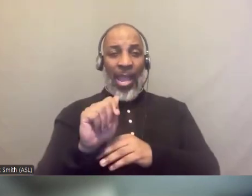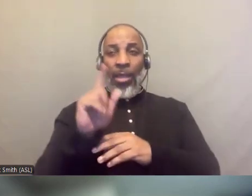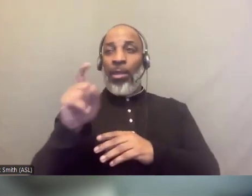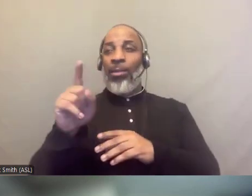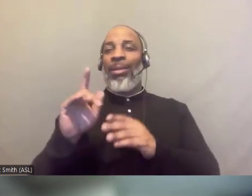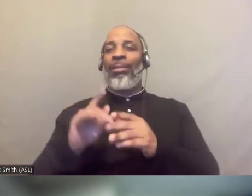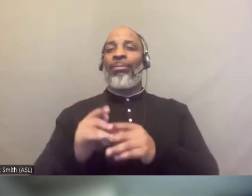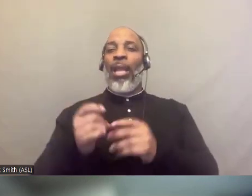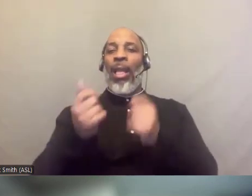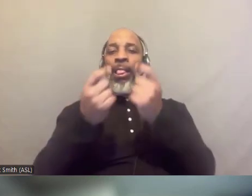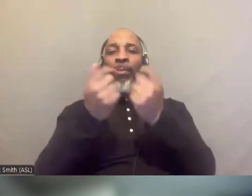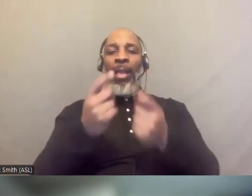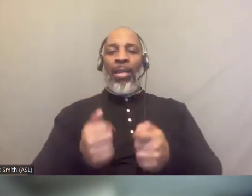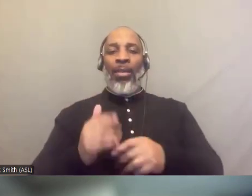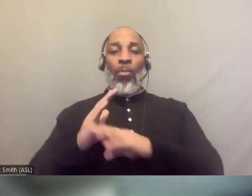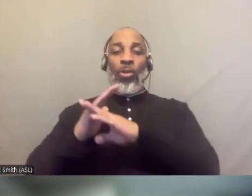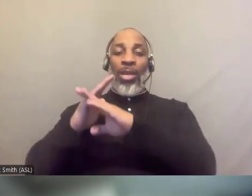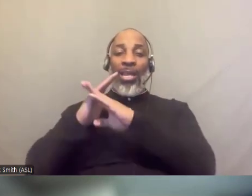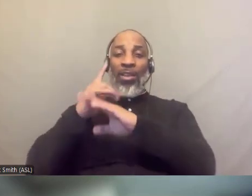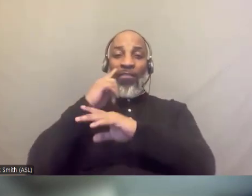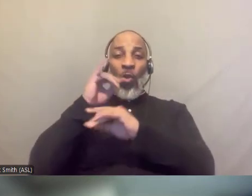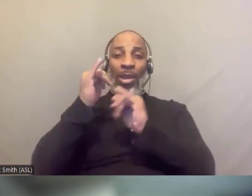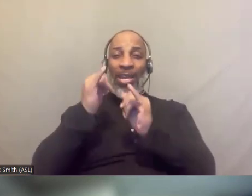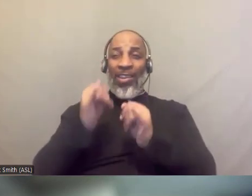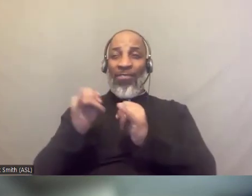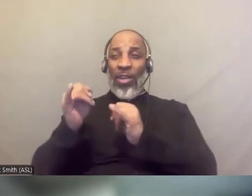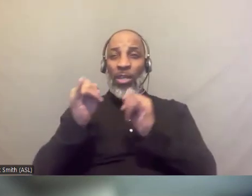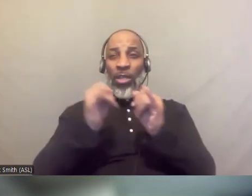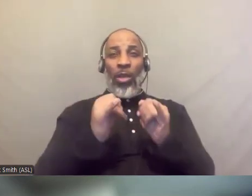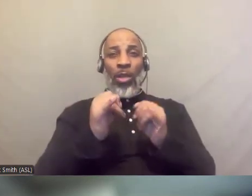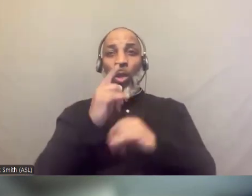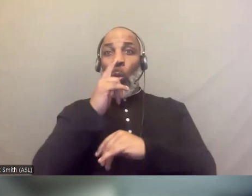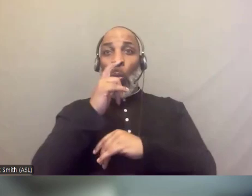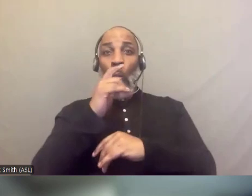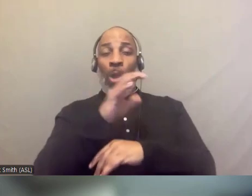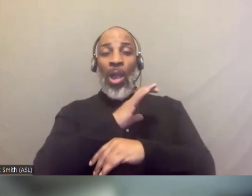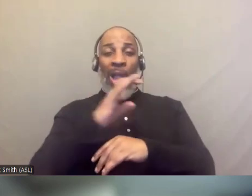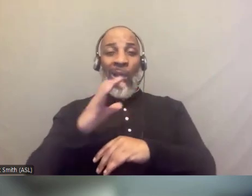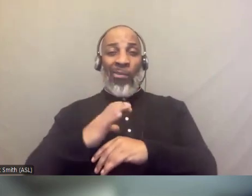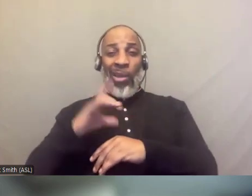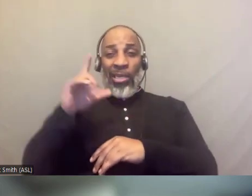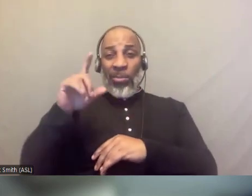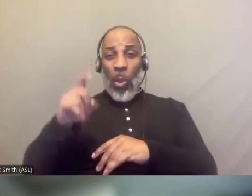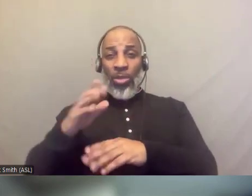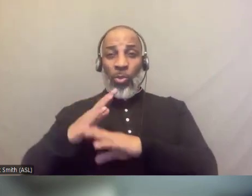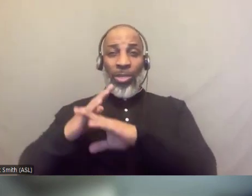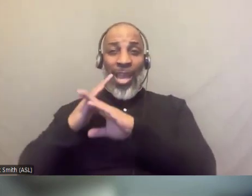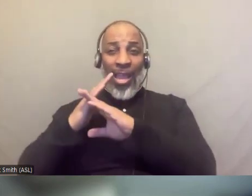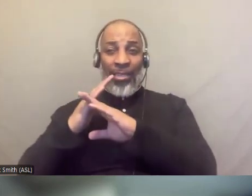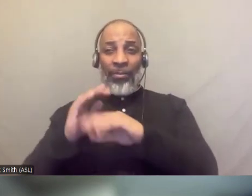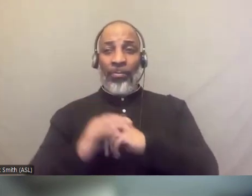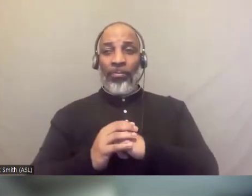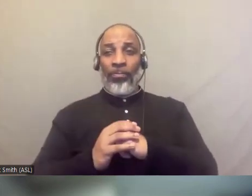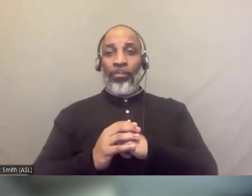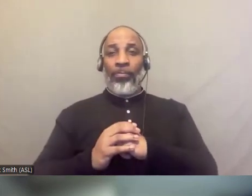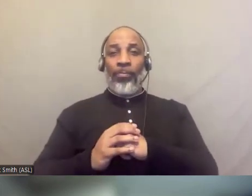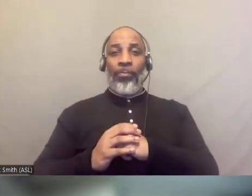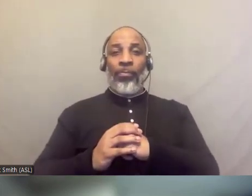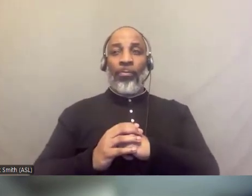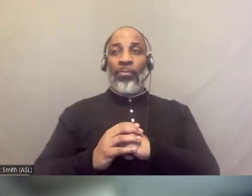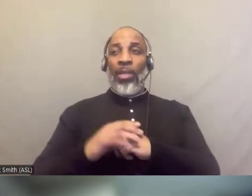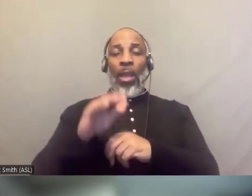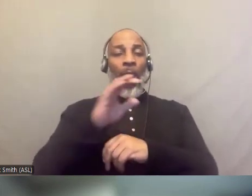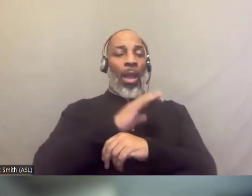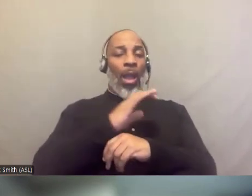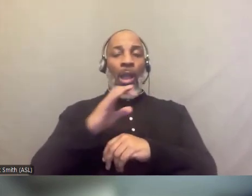eliminated the protection for individuals with whom Congress intended to protect. So Congress did